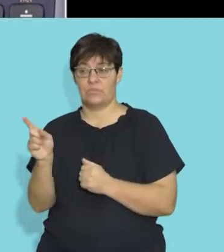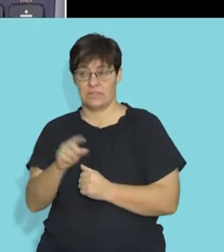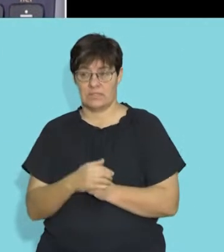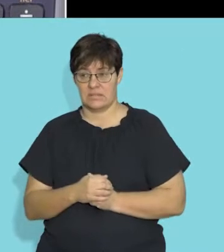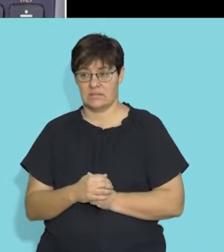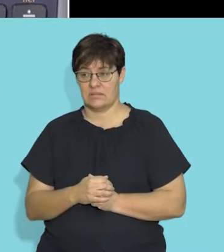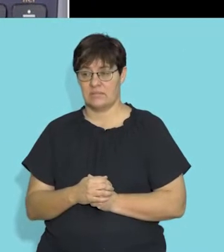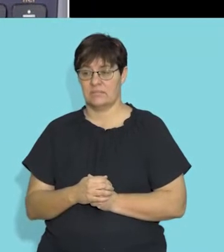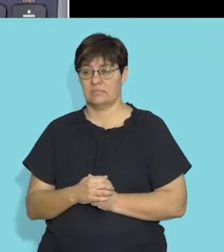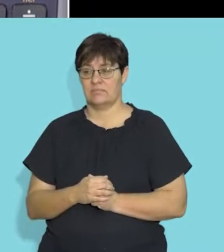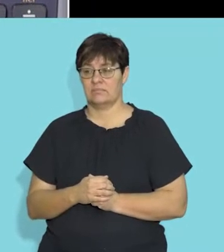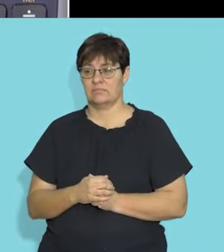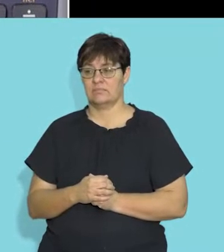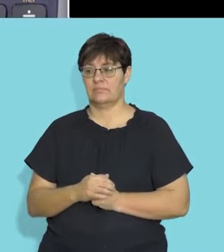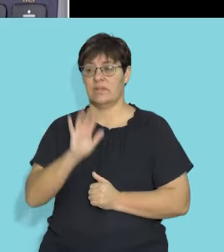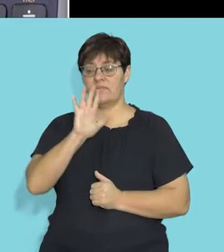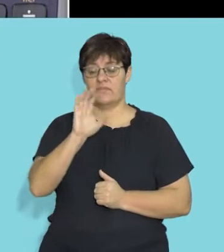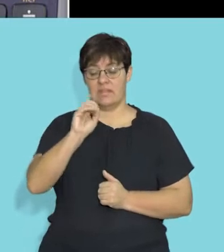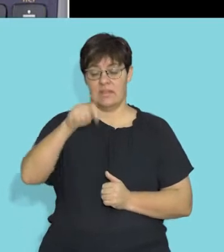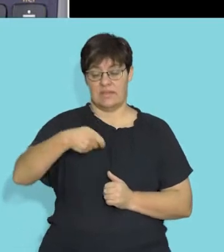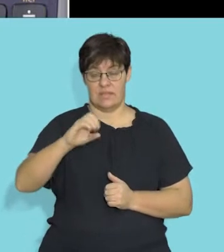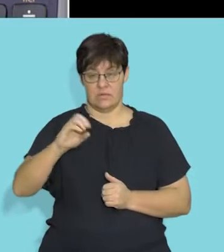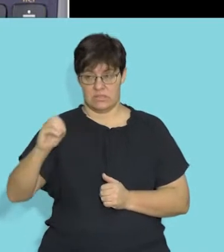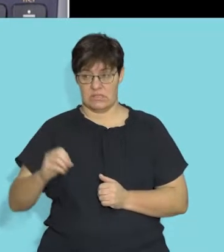I'm adding my 50,000.